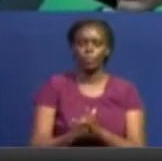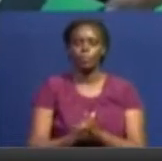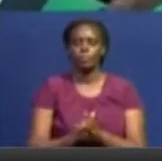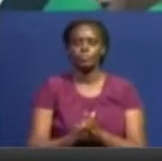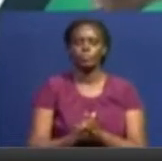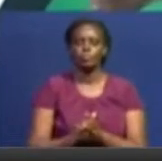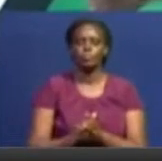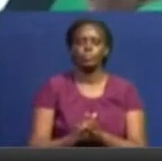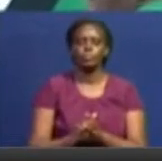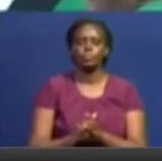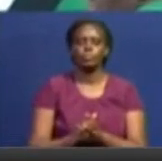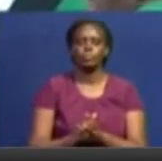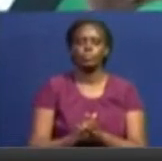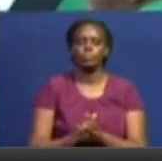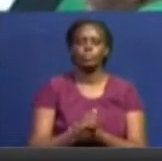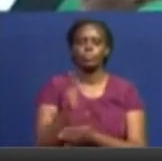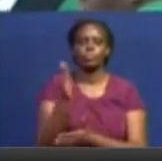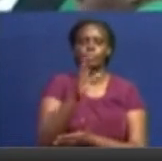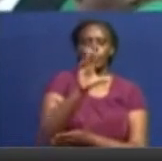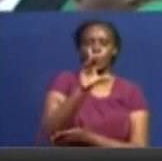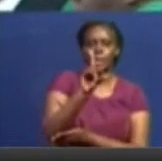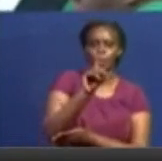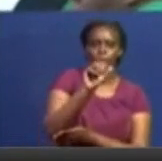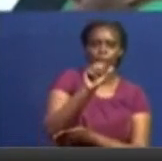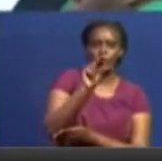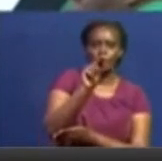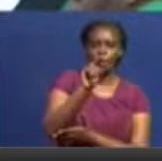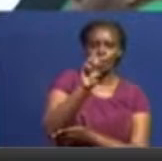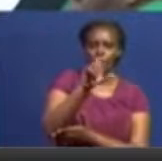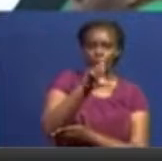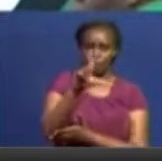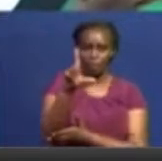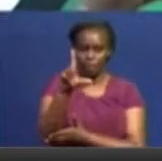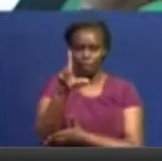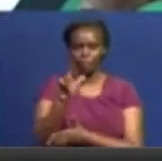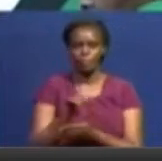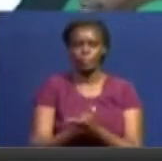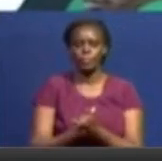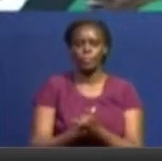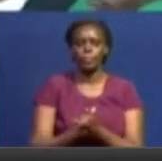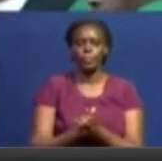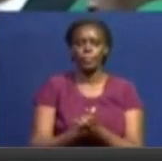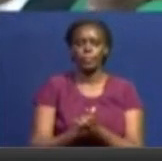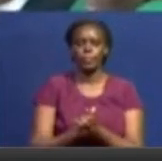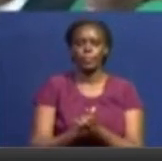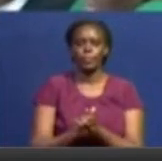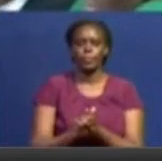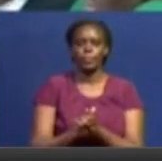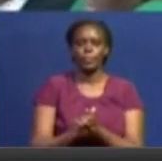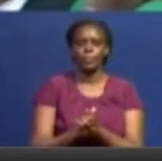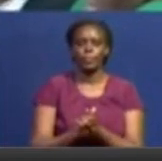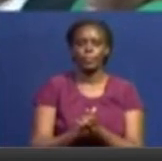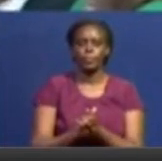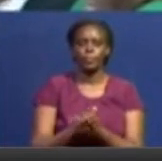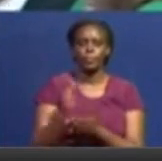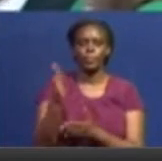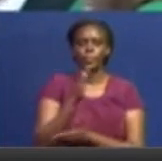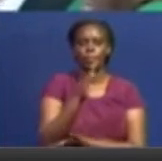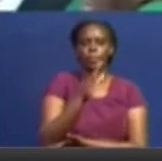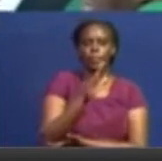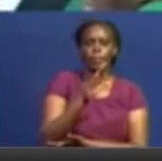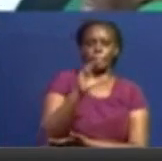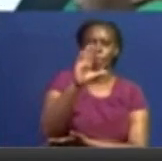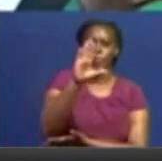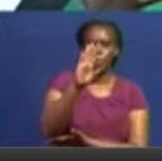Turkana West Daniel Epuyo Nanok. Wasingishu Gladys